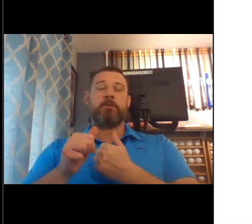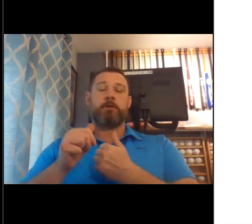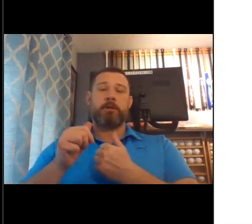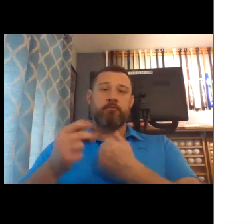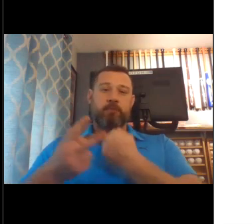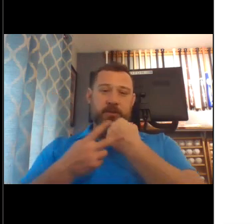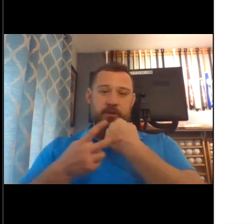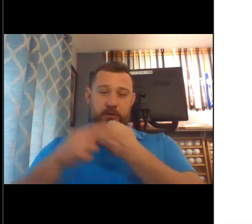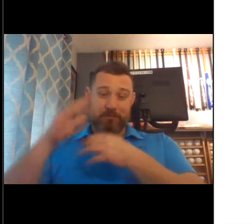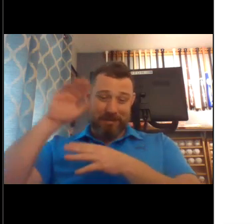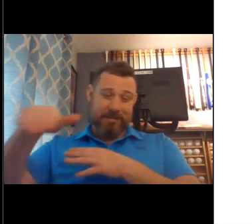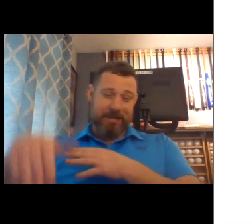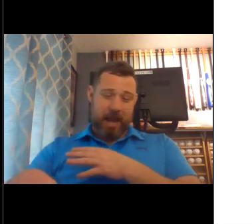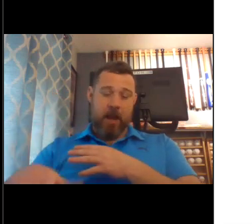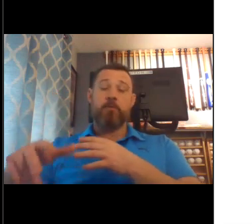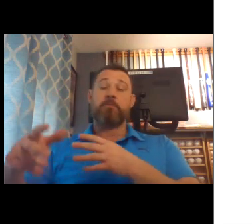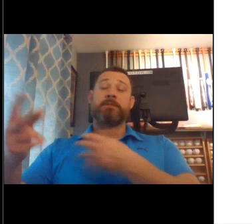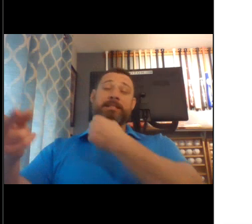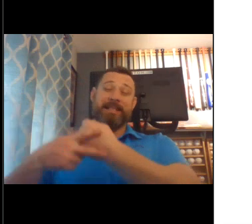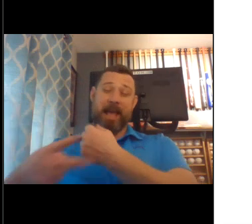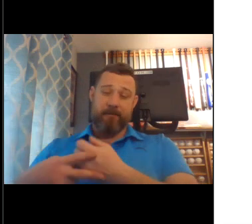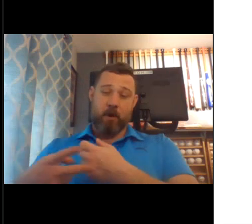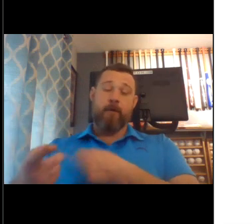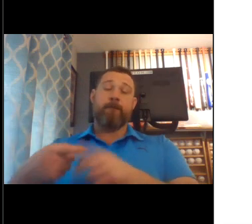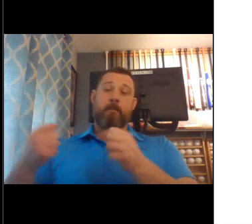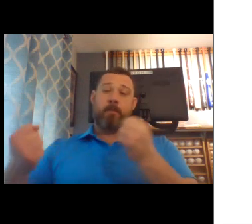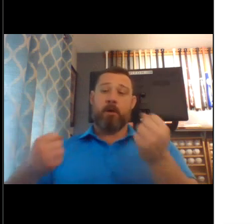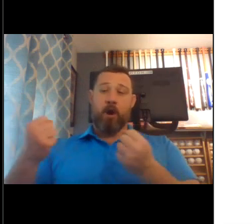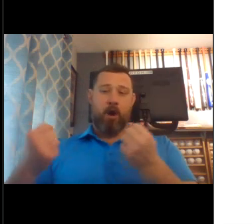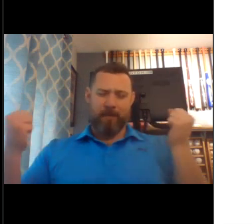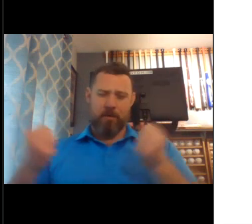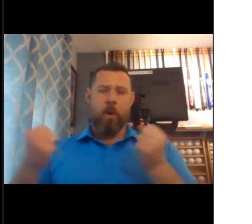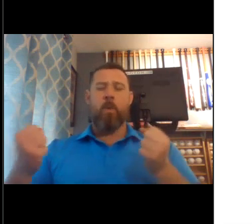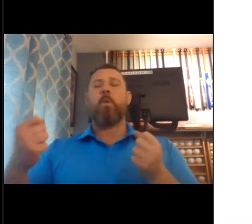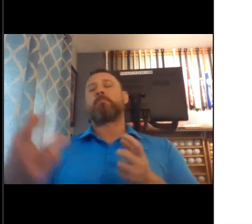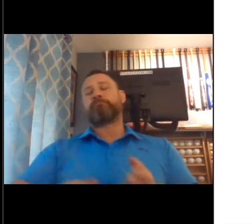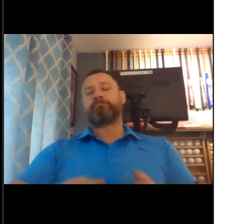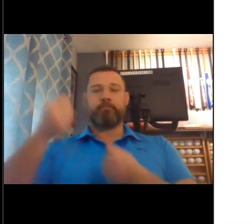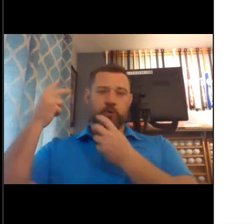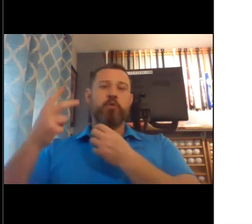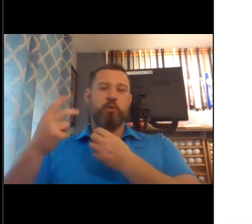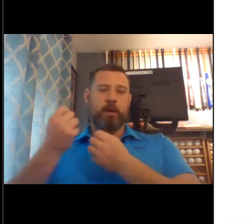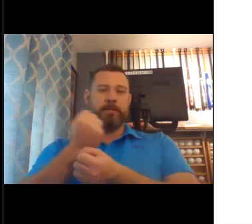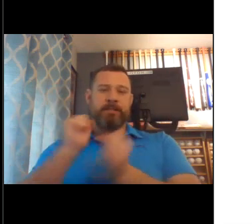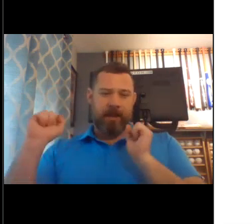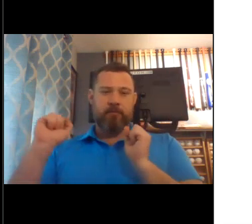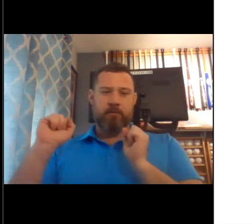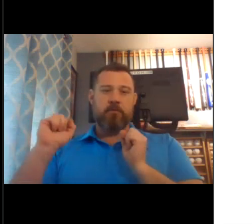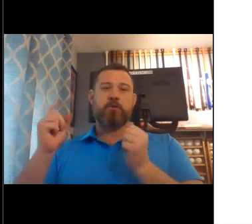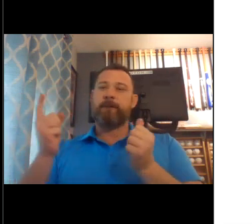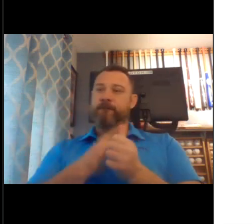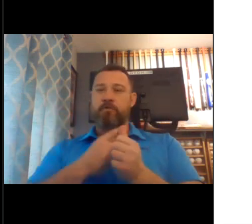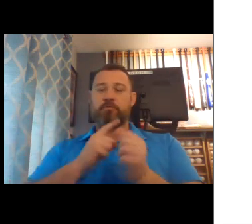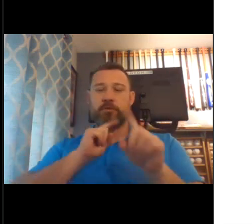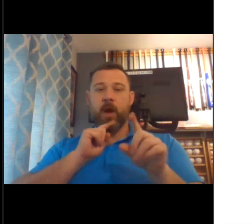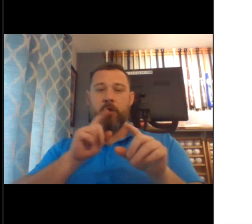steep terrain, rescued her from the vehicle in extremely cold weather, and brought her to safety so first responders could tend to